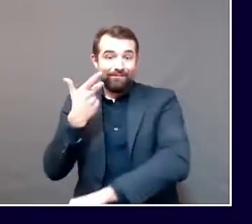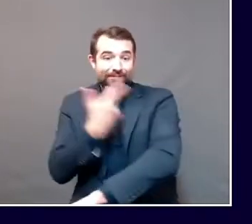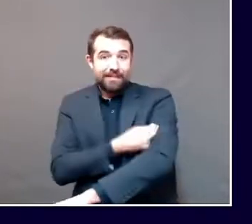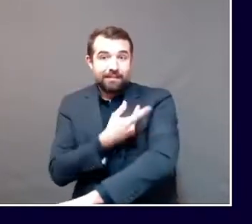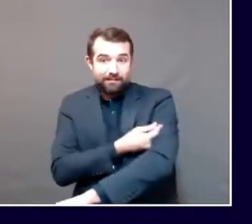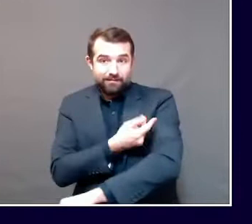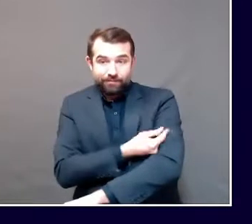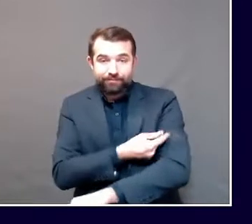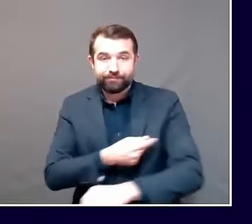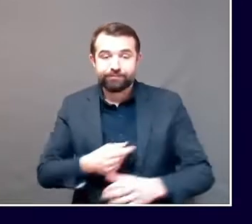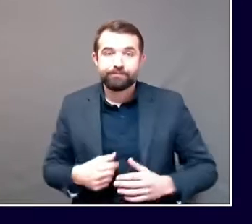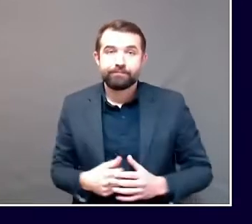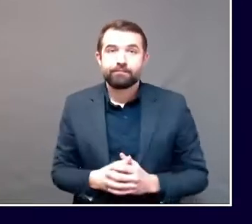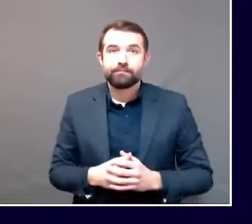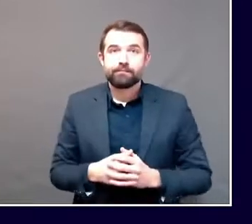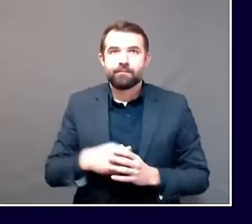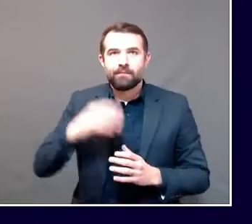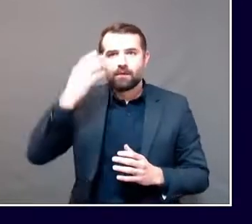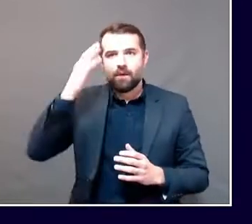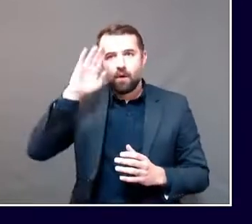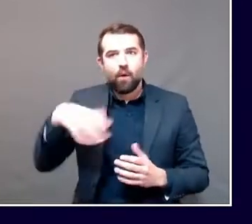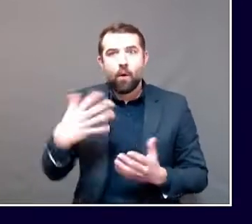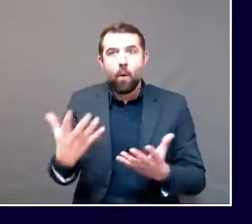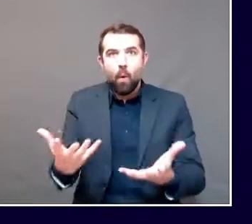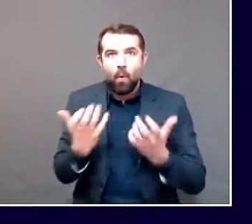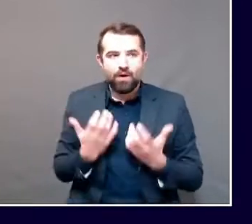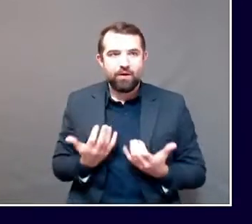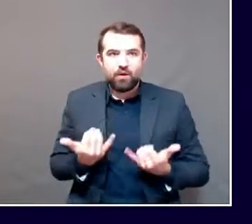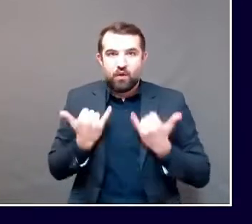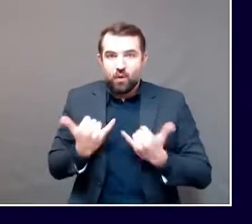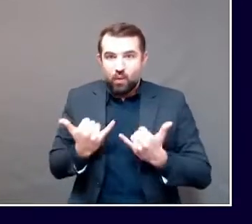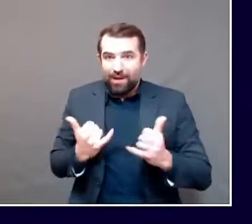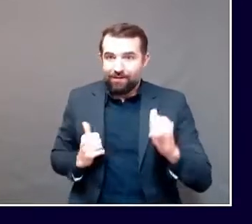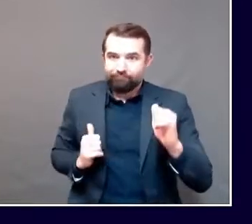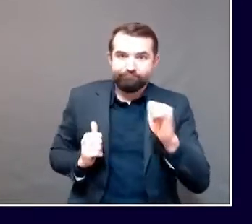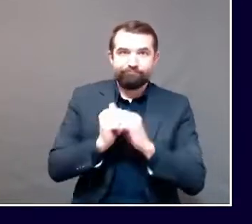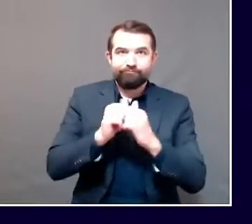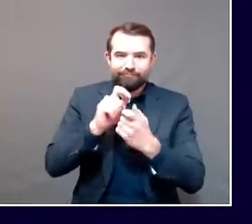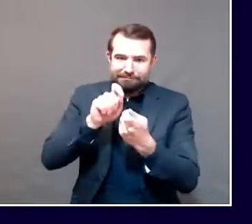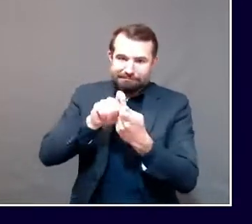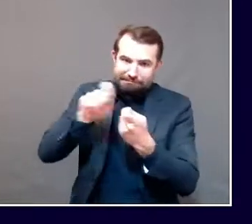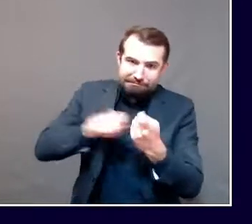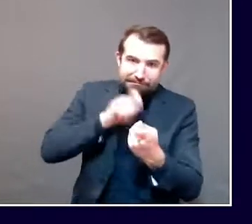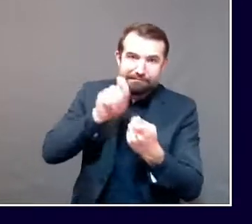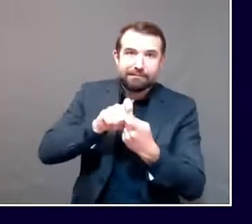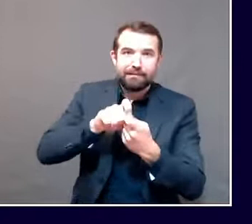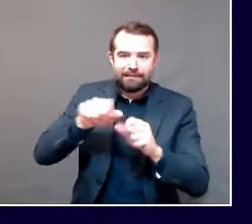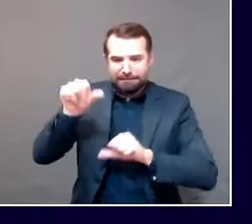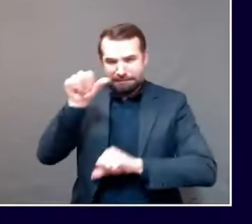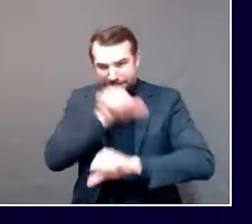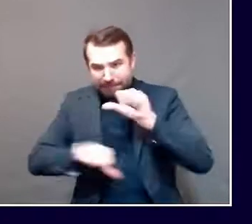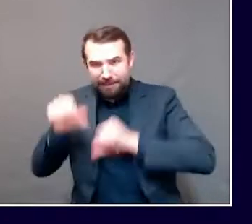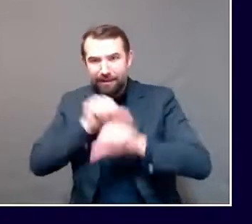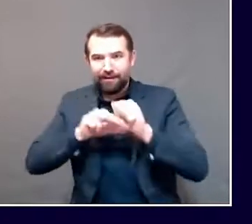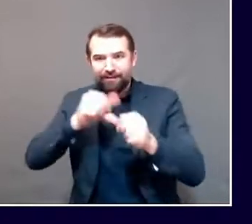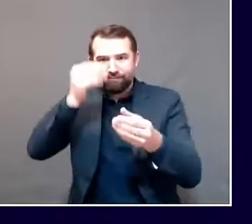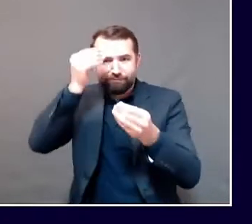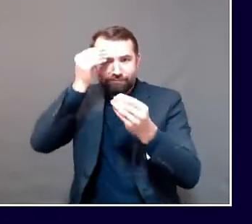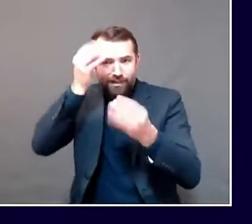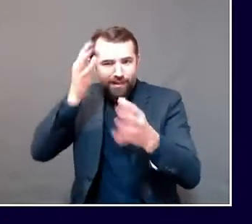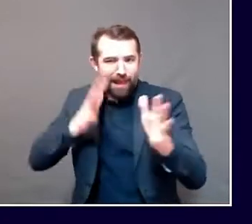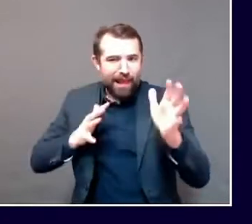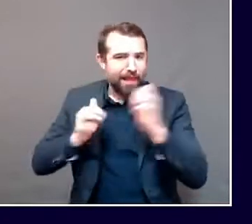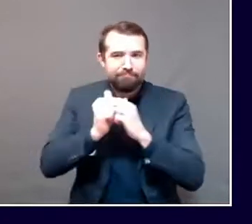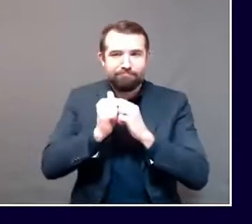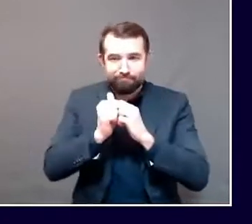up-to-date, accurate scientific information about what we know around vaccines. Again, these questions are questions that each